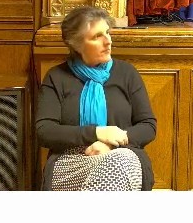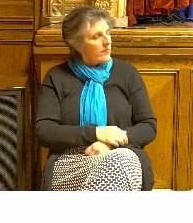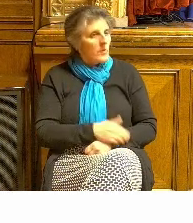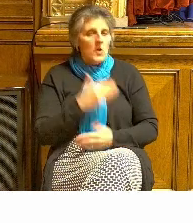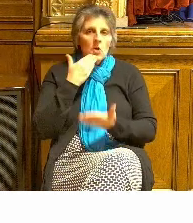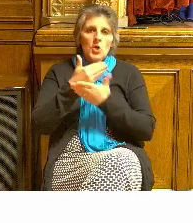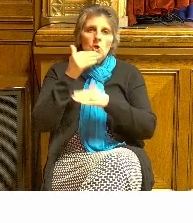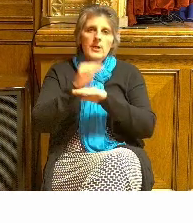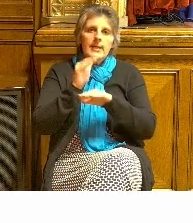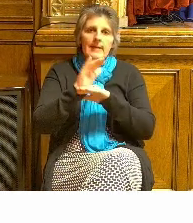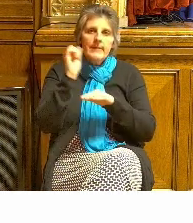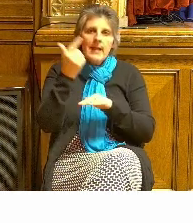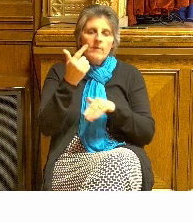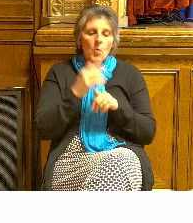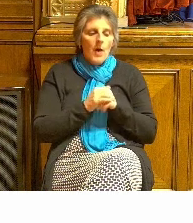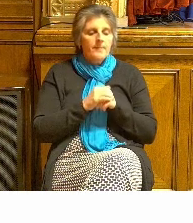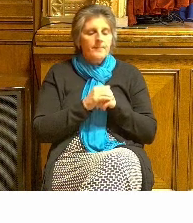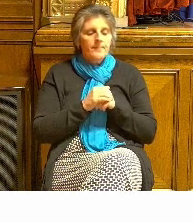Good evening, everyone.